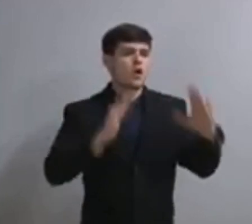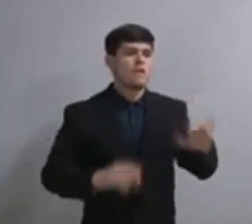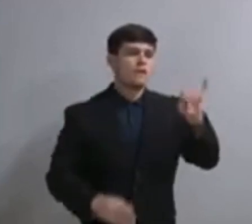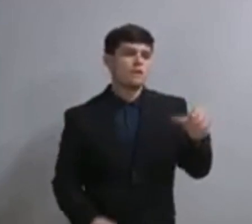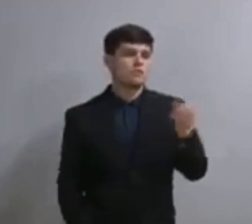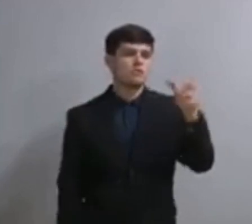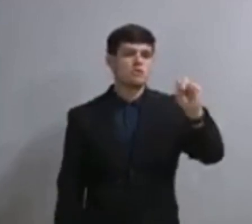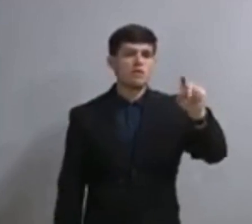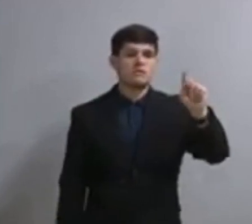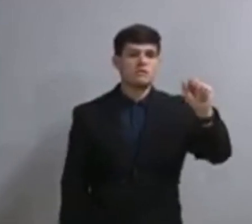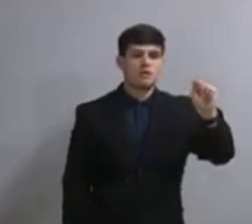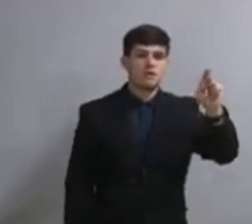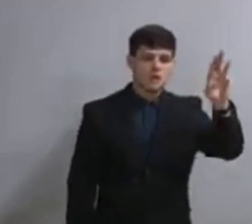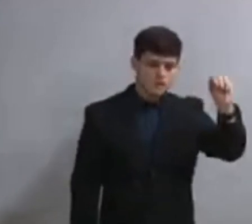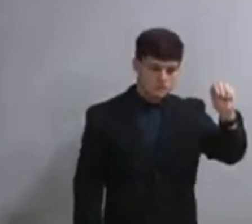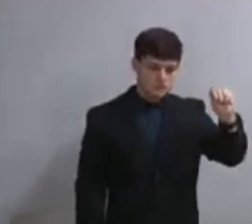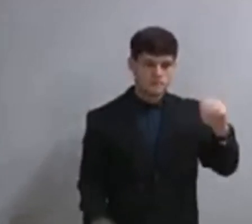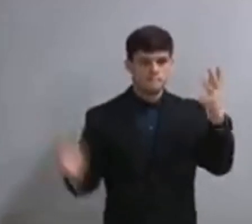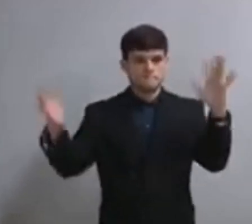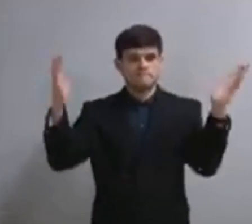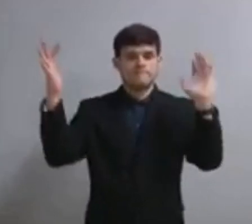Tayden.